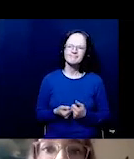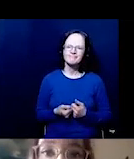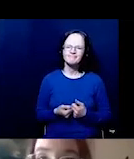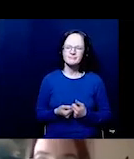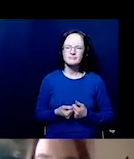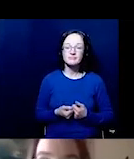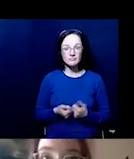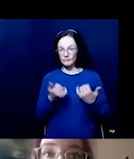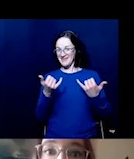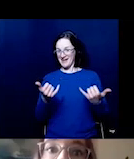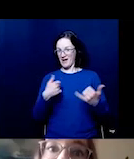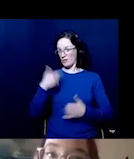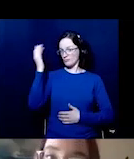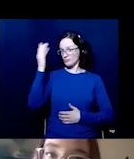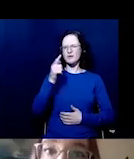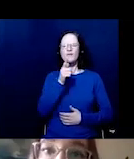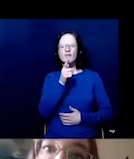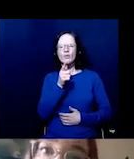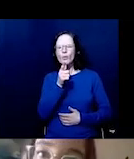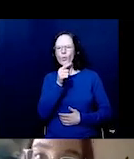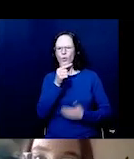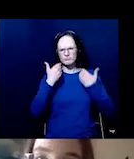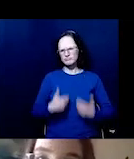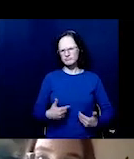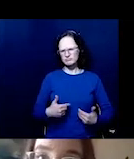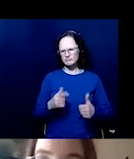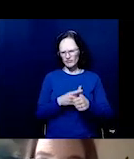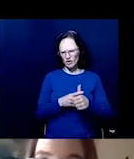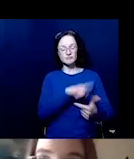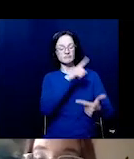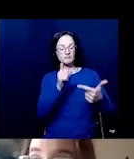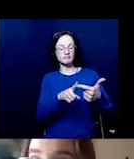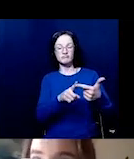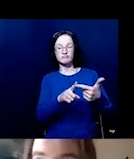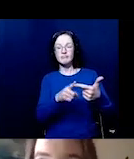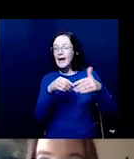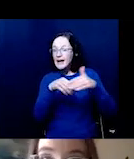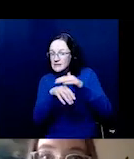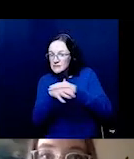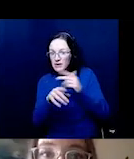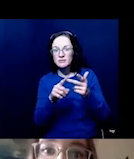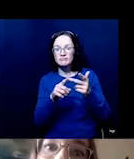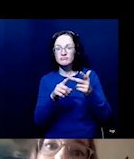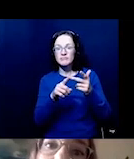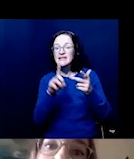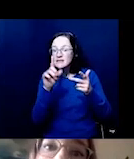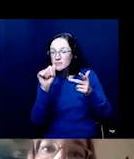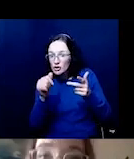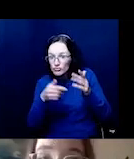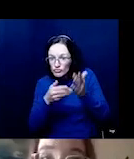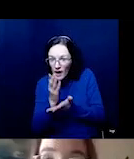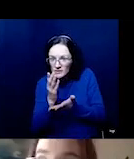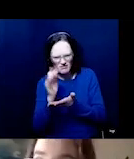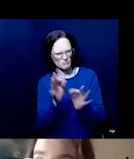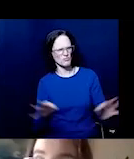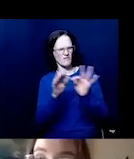by presenting myself. Then we're going to talk about why disability rights and accessibility are important for every student. We're going to talk